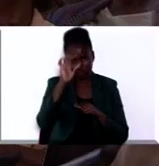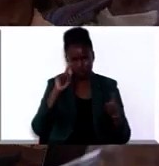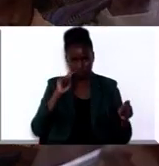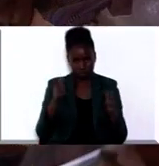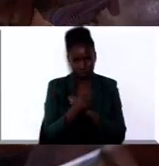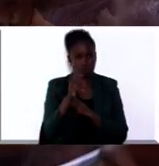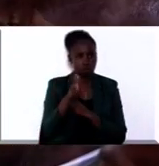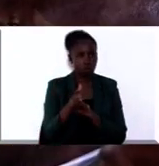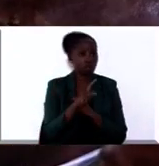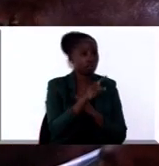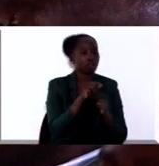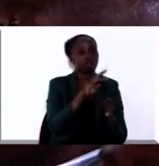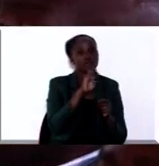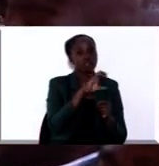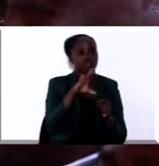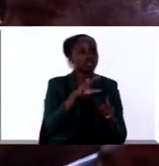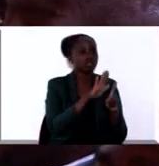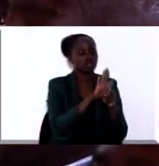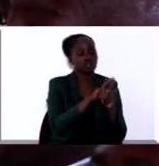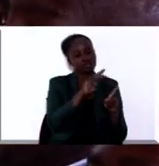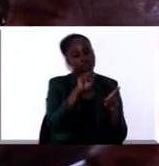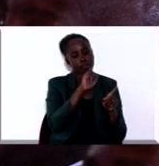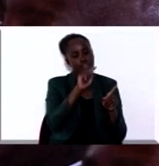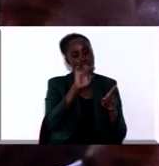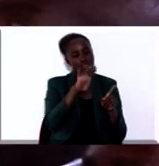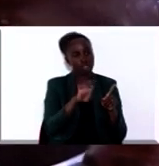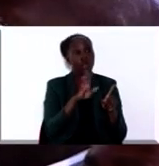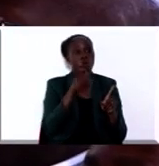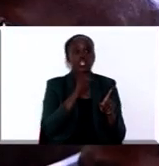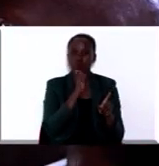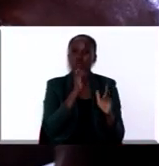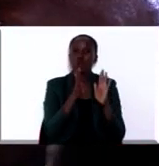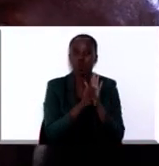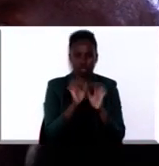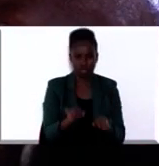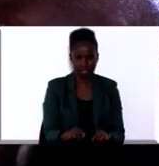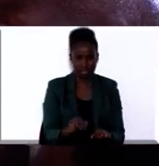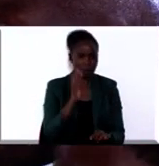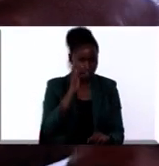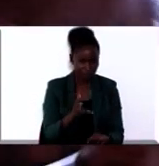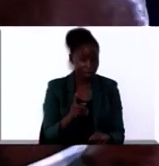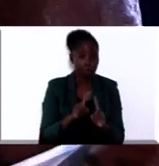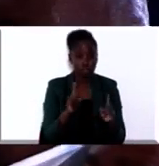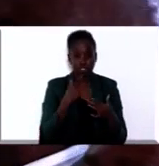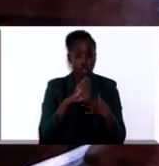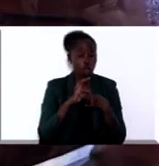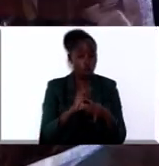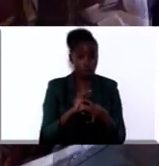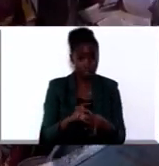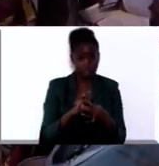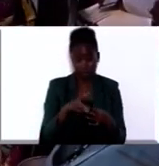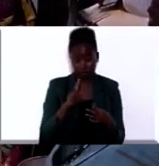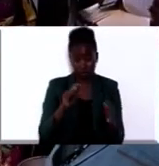Maile, we will use the law, but we are not going to renege or retreat on our commitment to turn municipalities